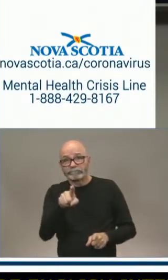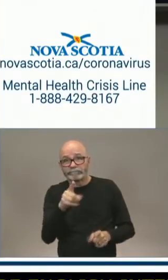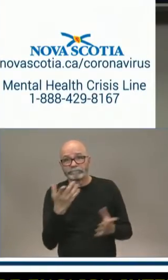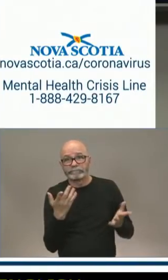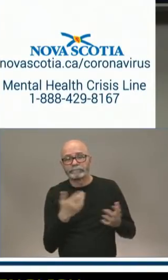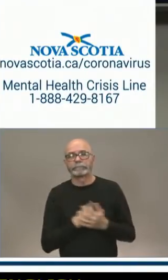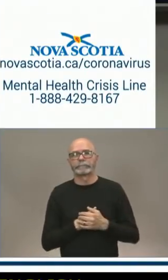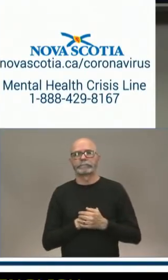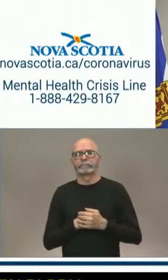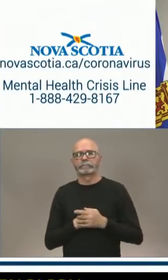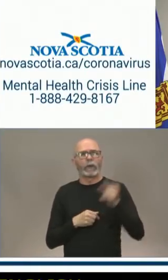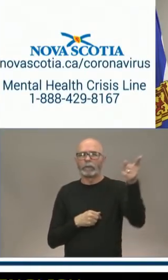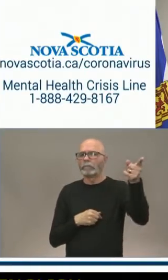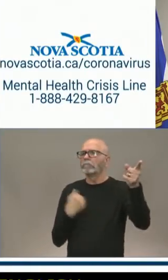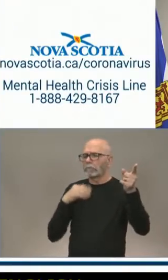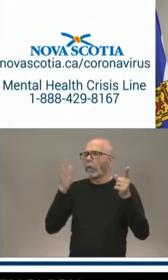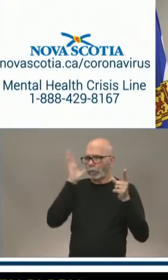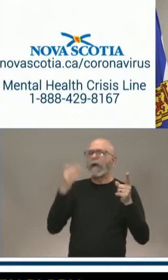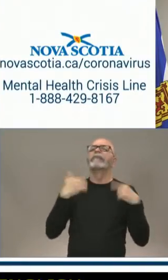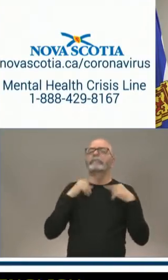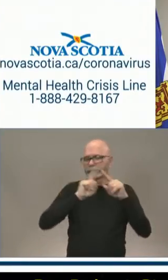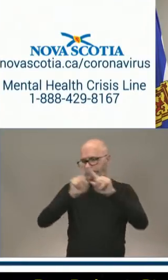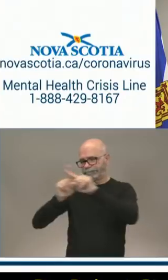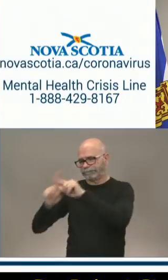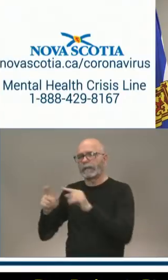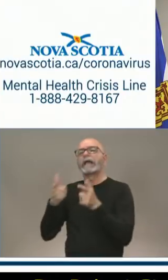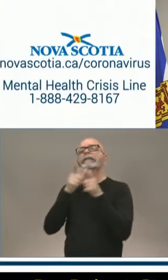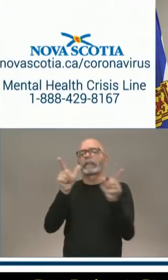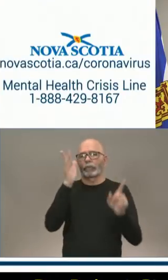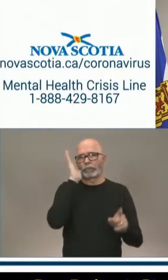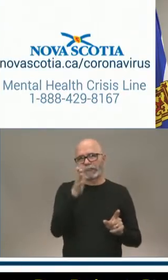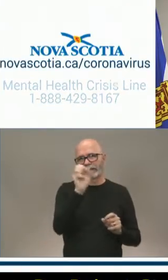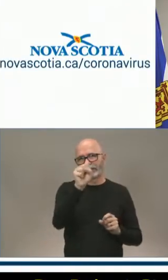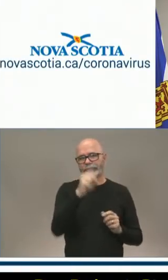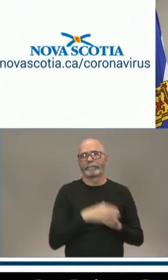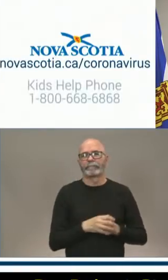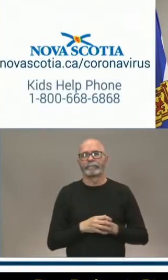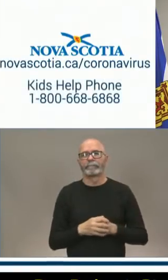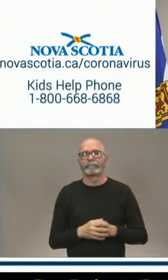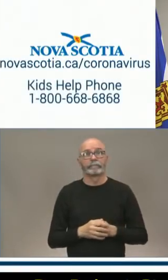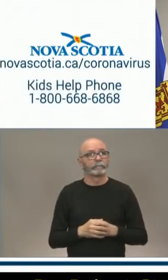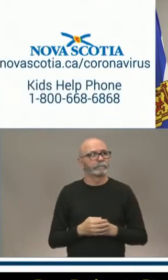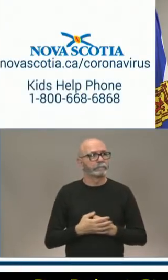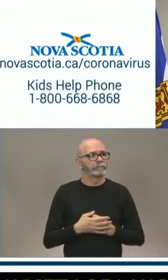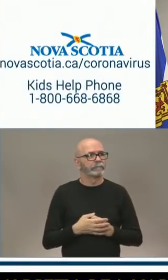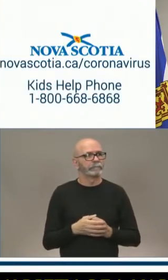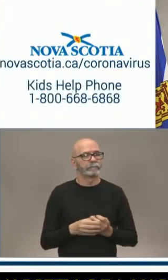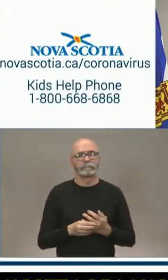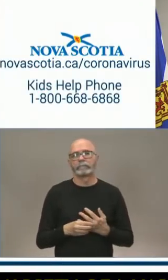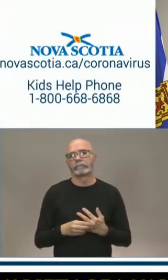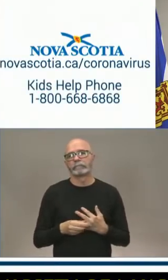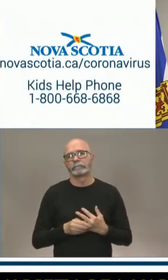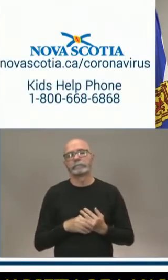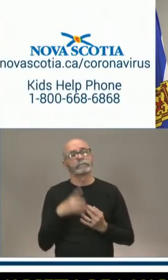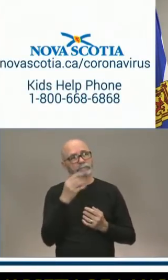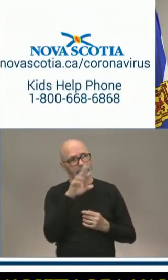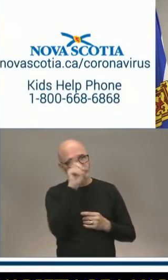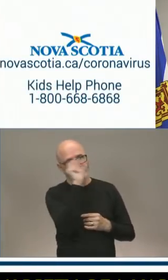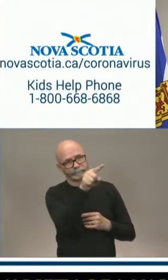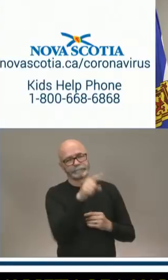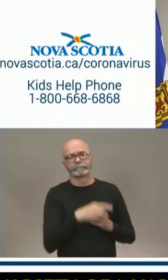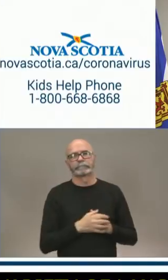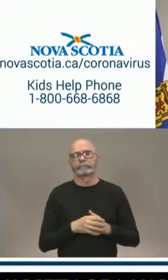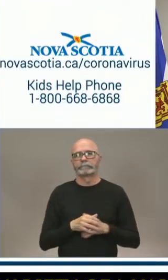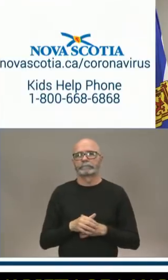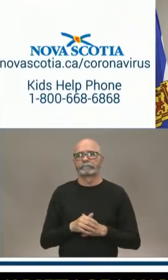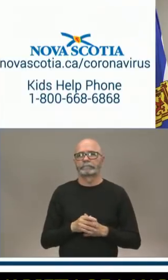sure. Go ahead, Victoria, with your follow-up. Okay, and Strang, this one's also for you. Talking about